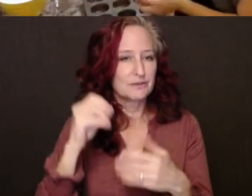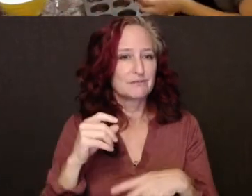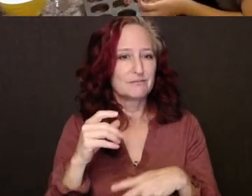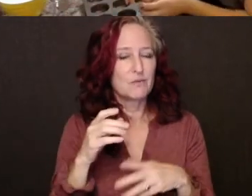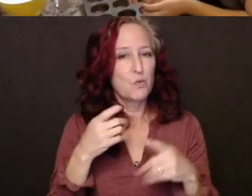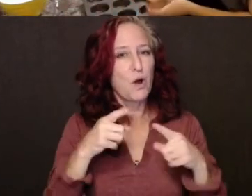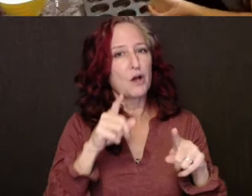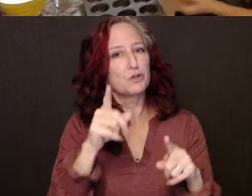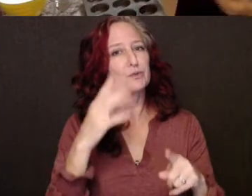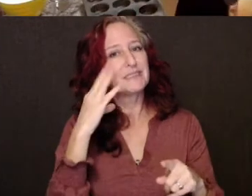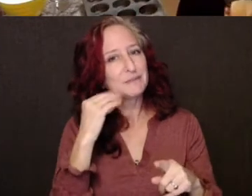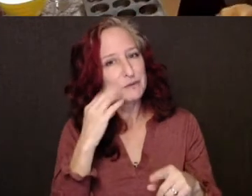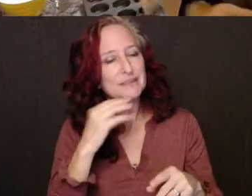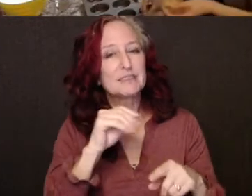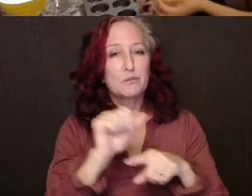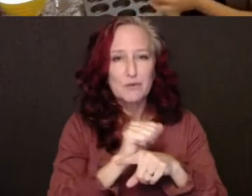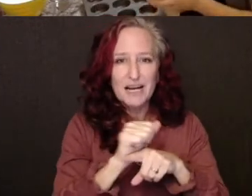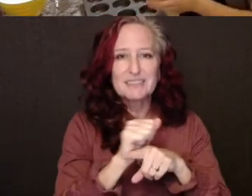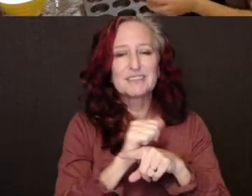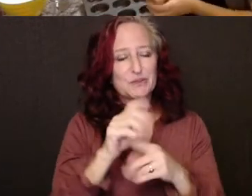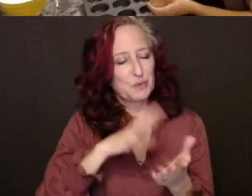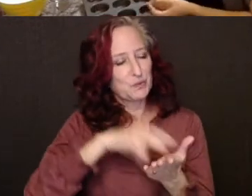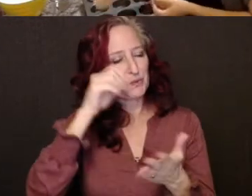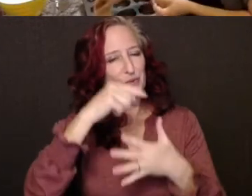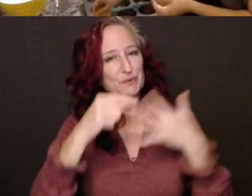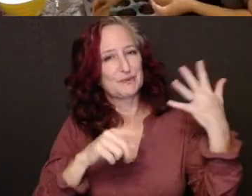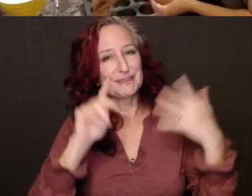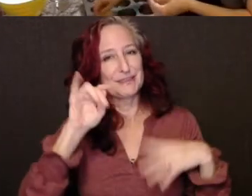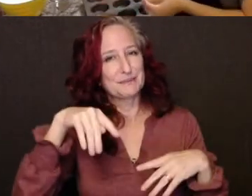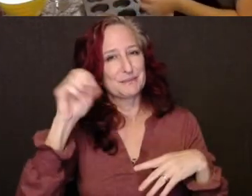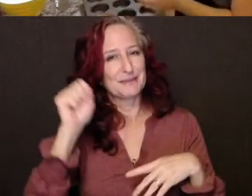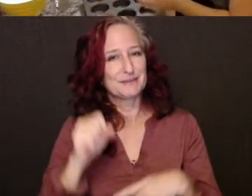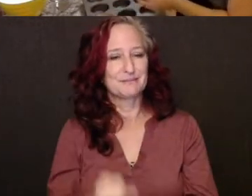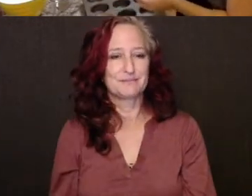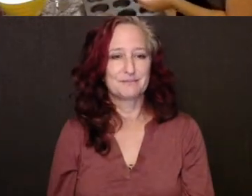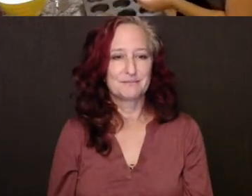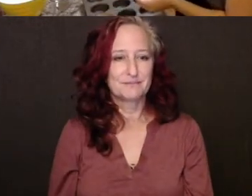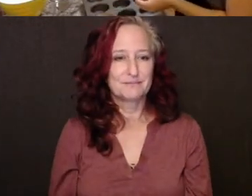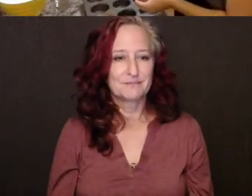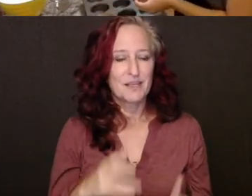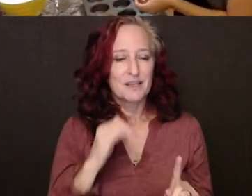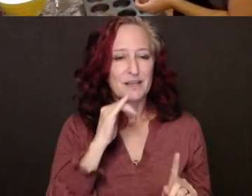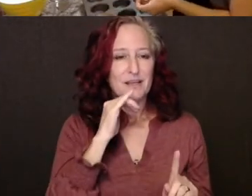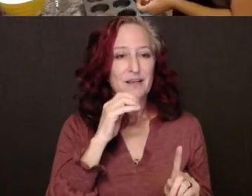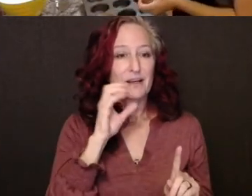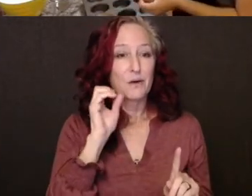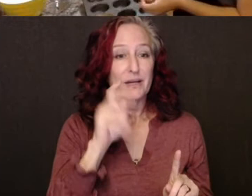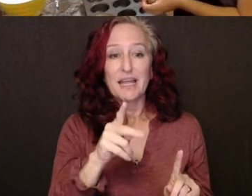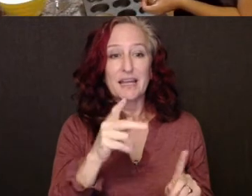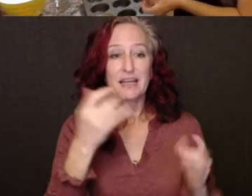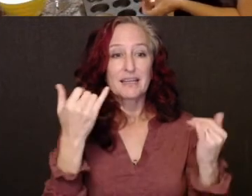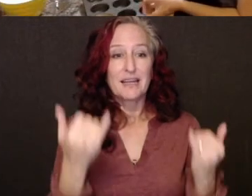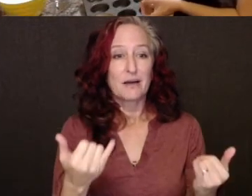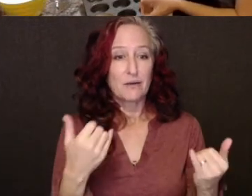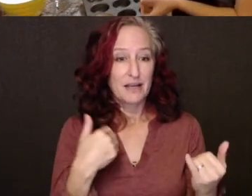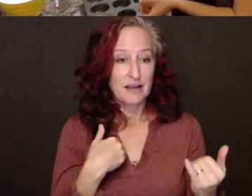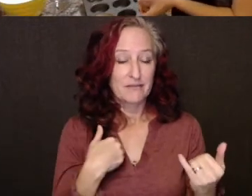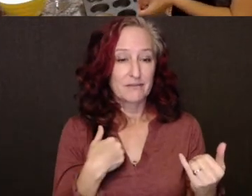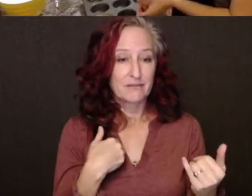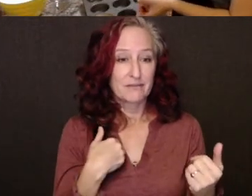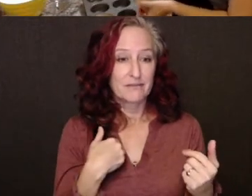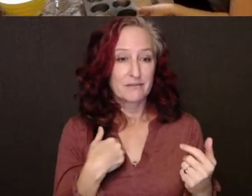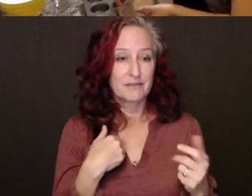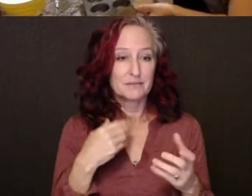Because we live in the Bay Area, and time is money, so sometimes we're short on time, right? So all these little tricks that you